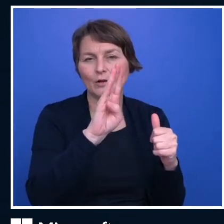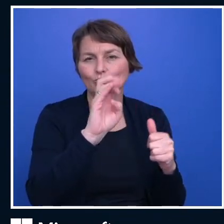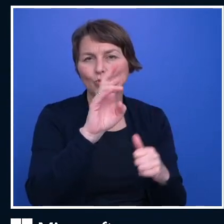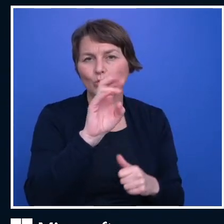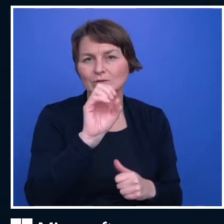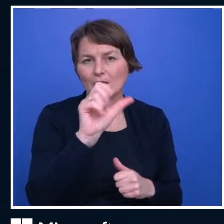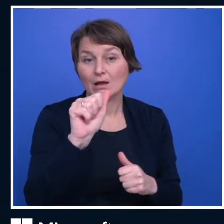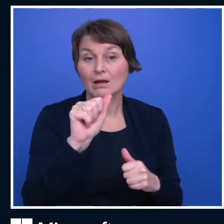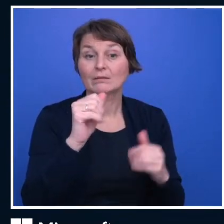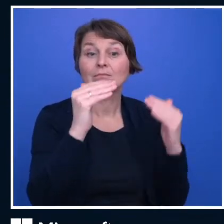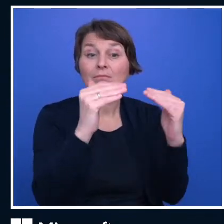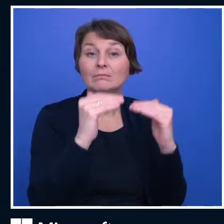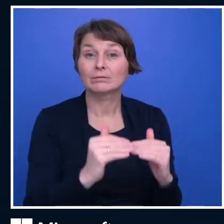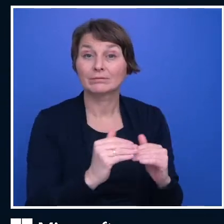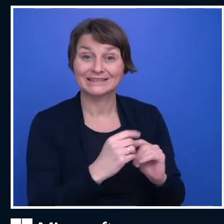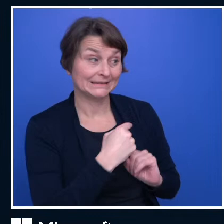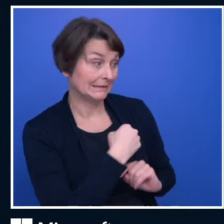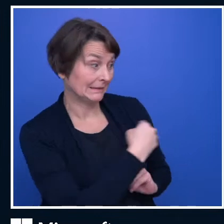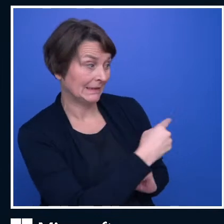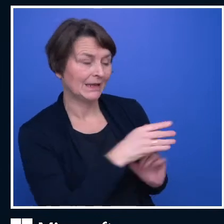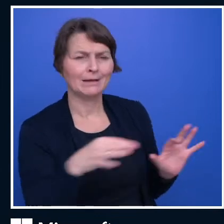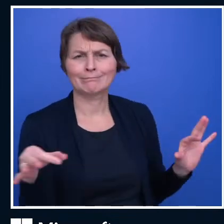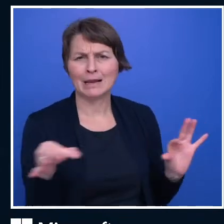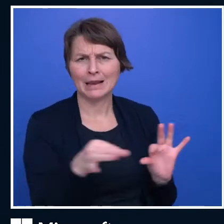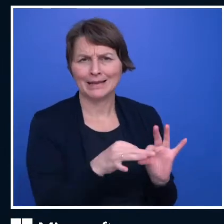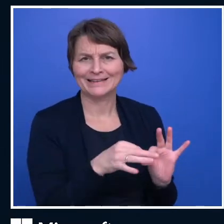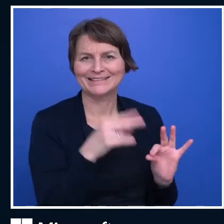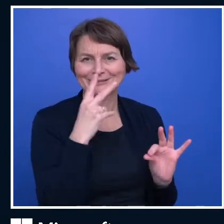would be shared. So moving on.